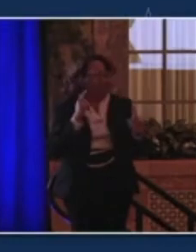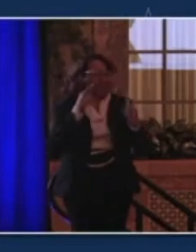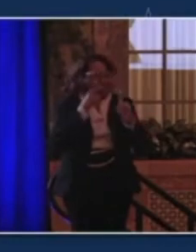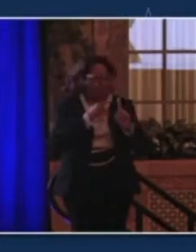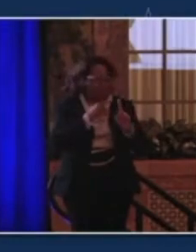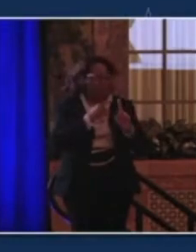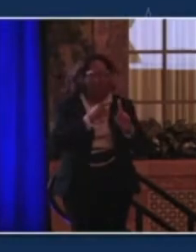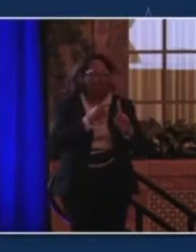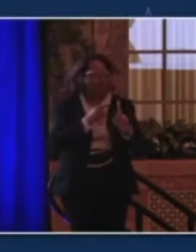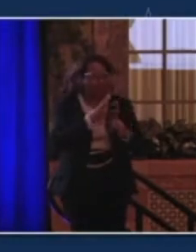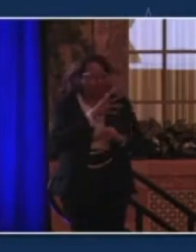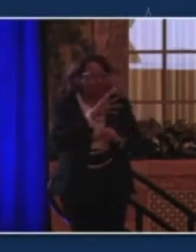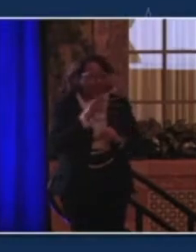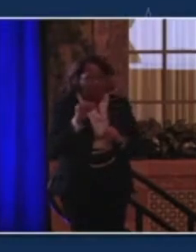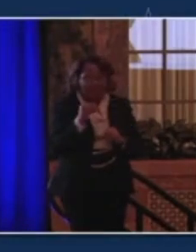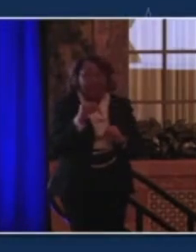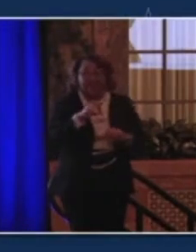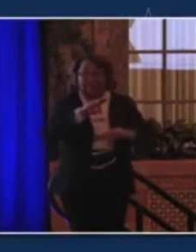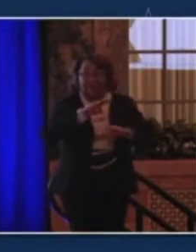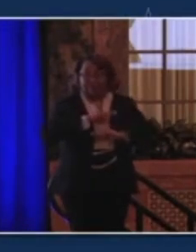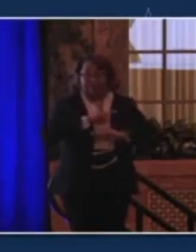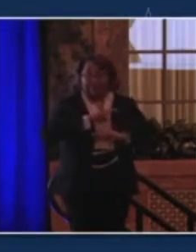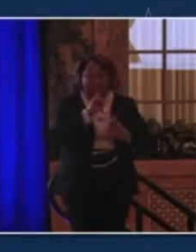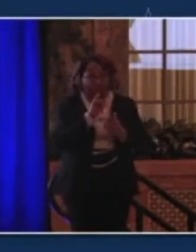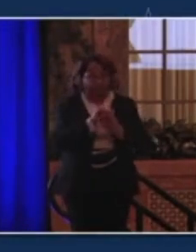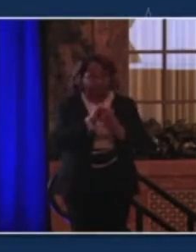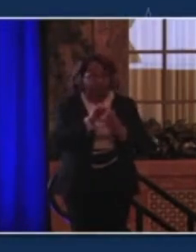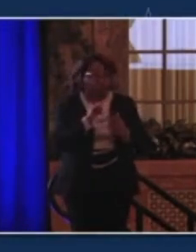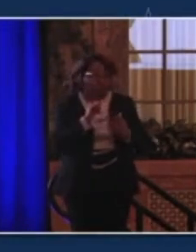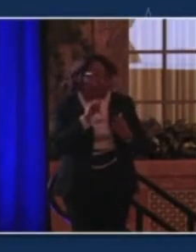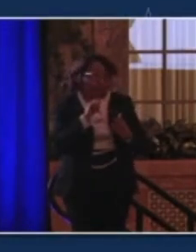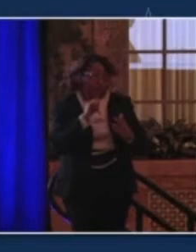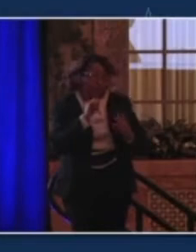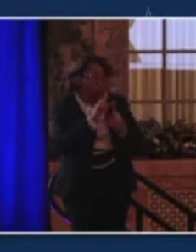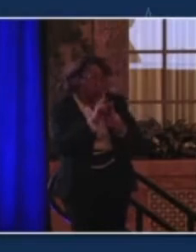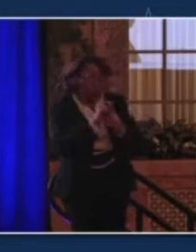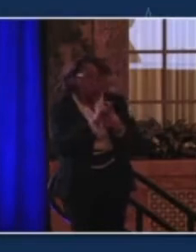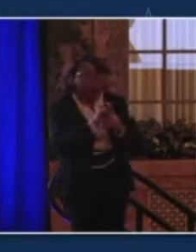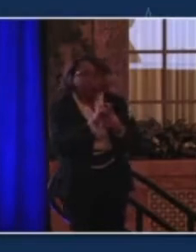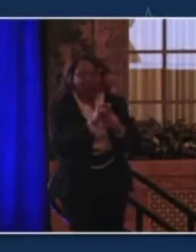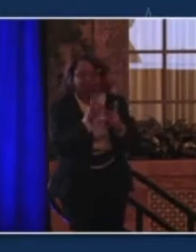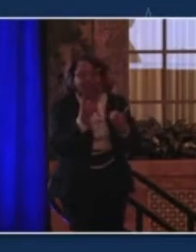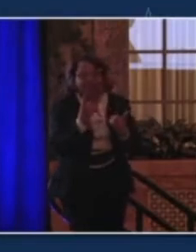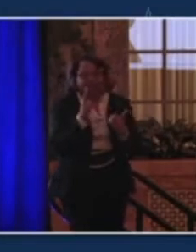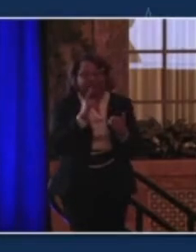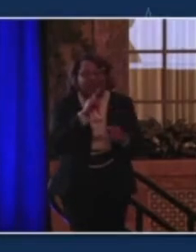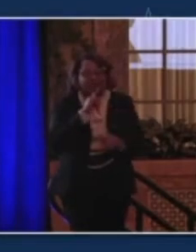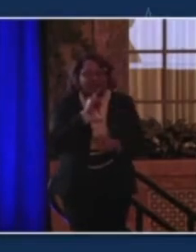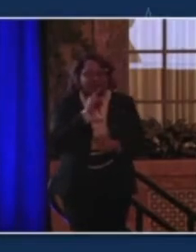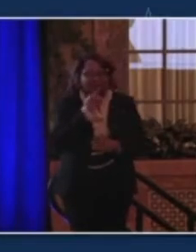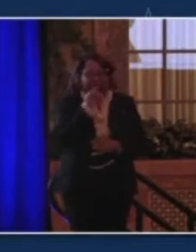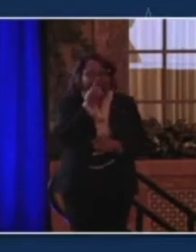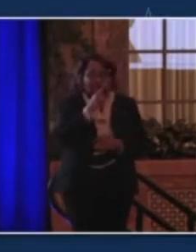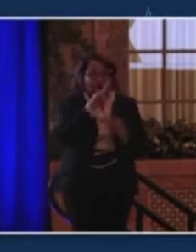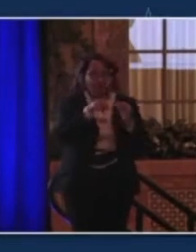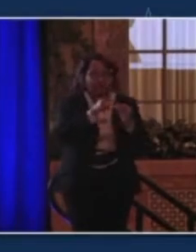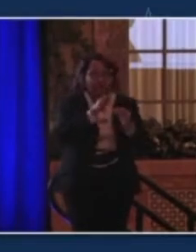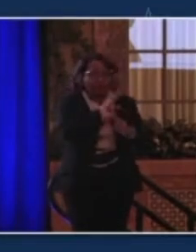reform. To me, these words are a testament of the power of